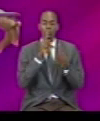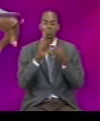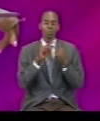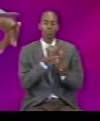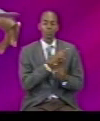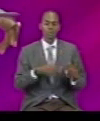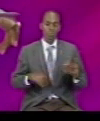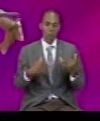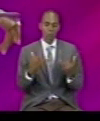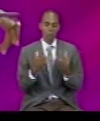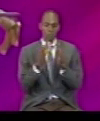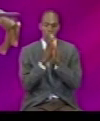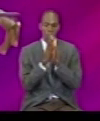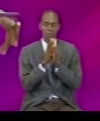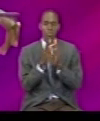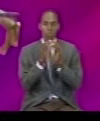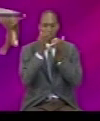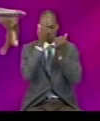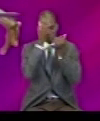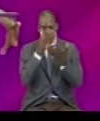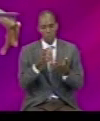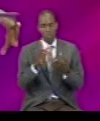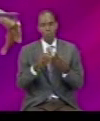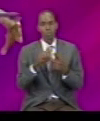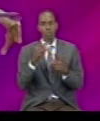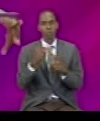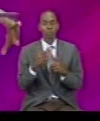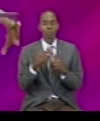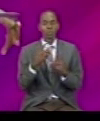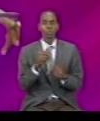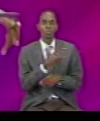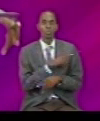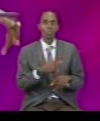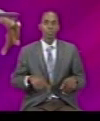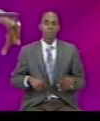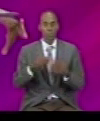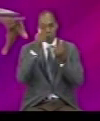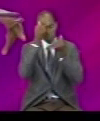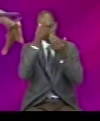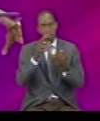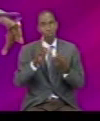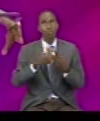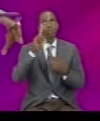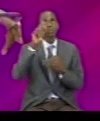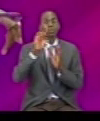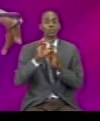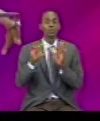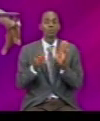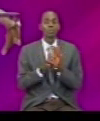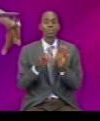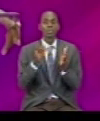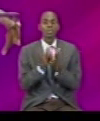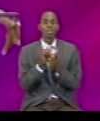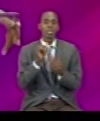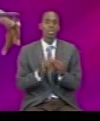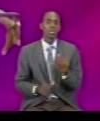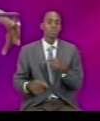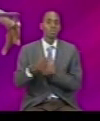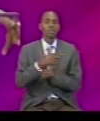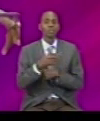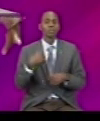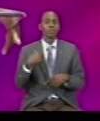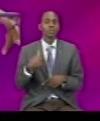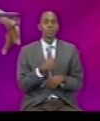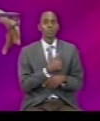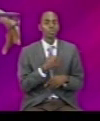Lord. Obedience to the word of the Lord. Obedience to his commandments. That every day we will listen to